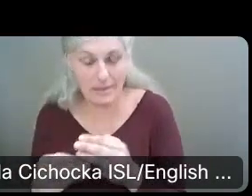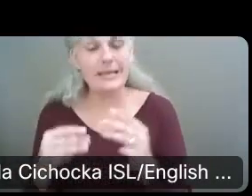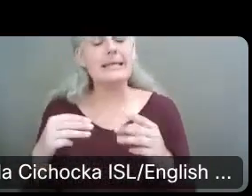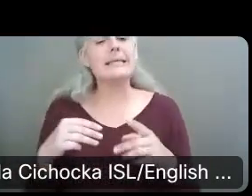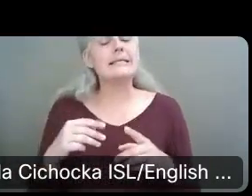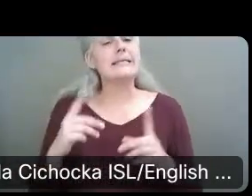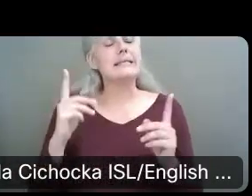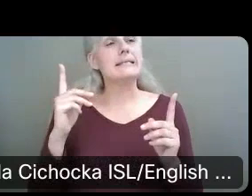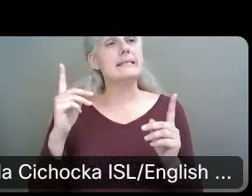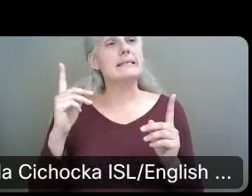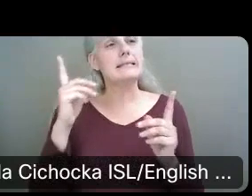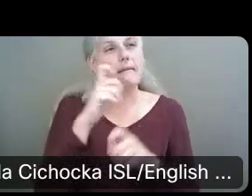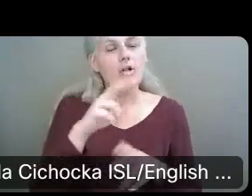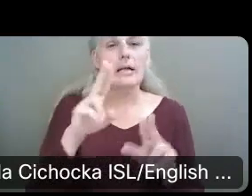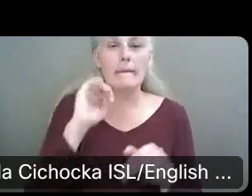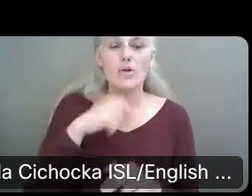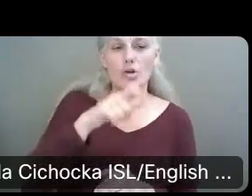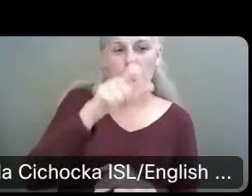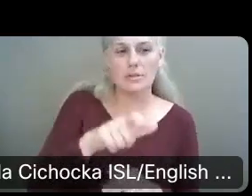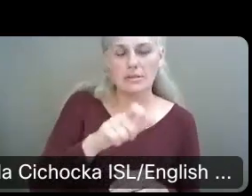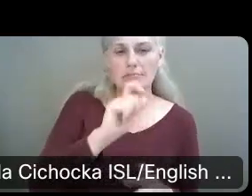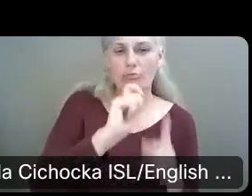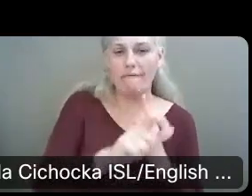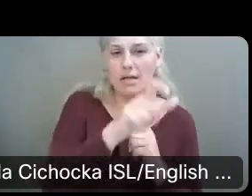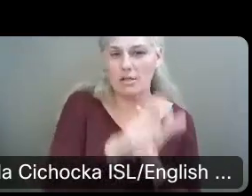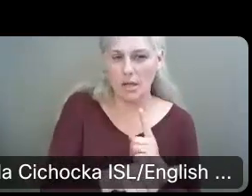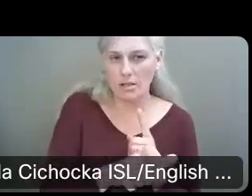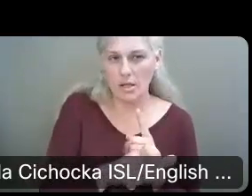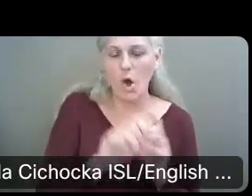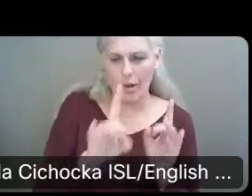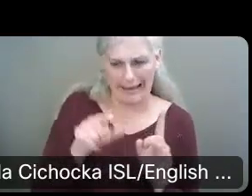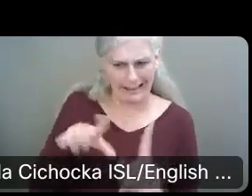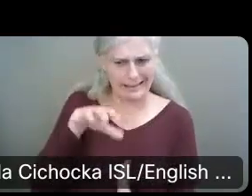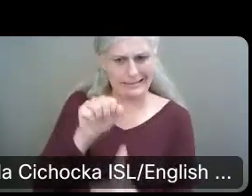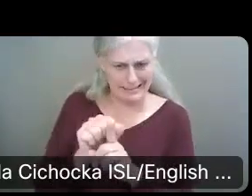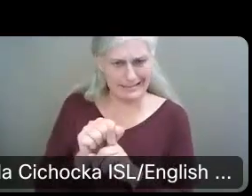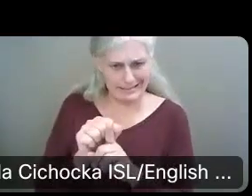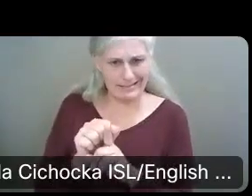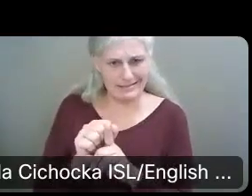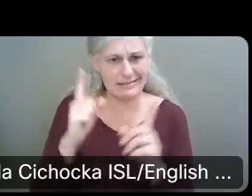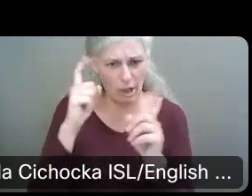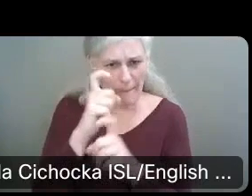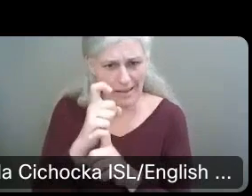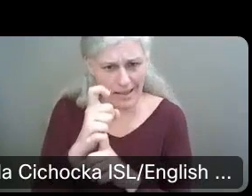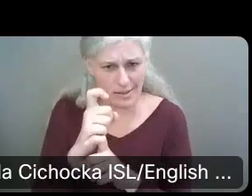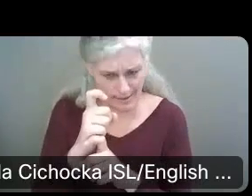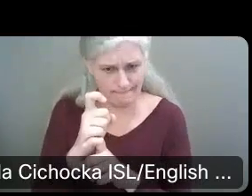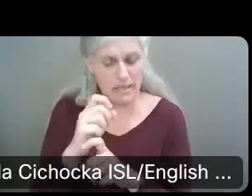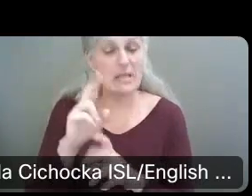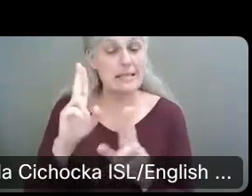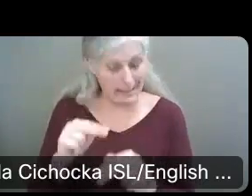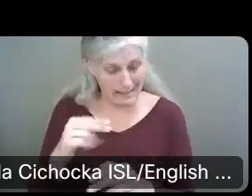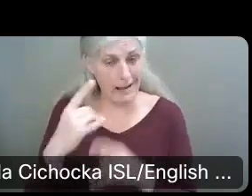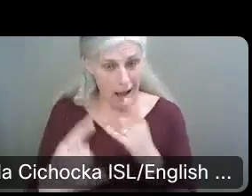that, for the practitioner, that's kind of reassuring. Well, this is a recognized complication. We know that this can